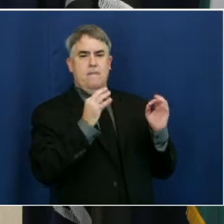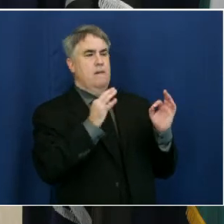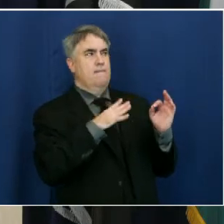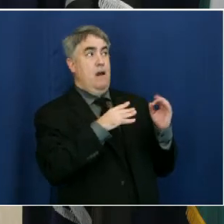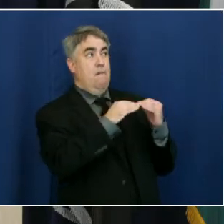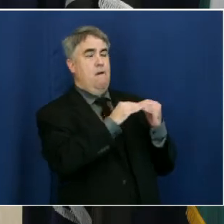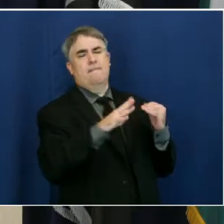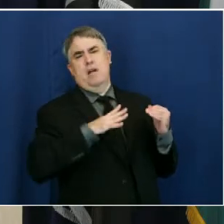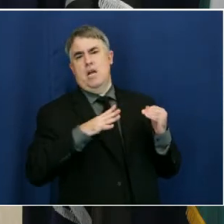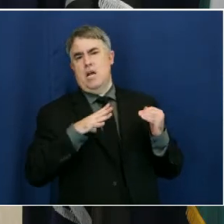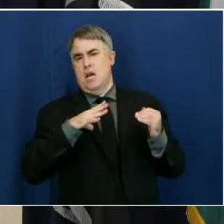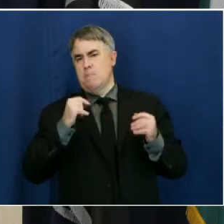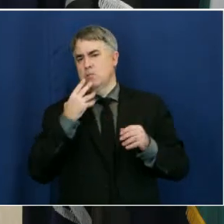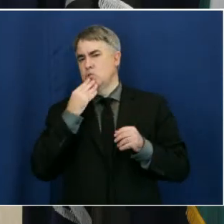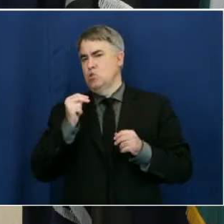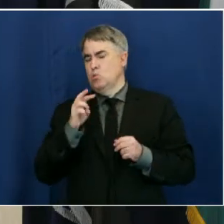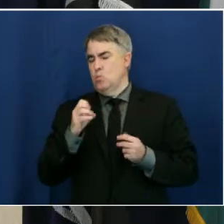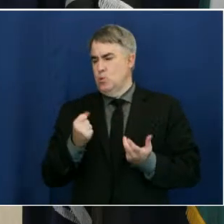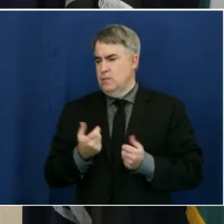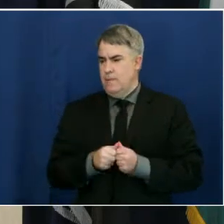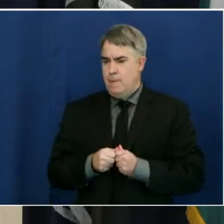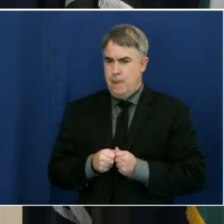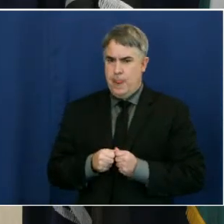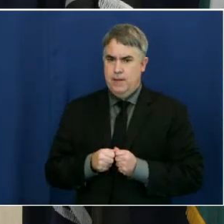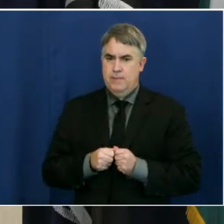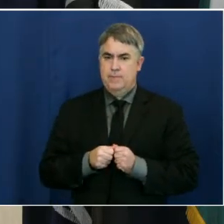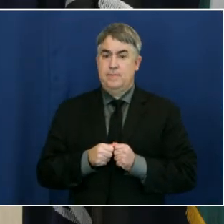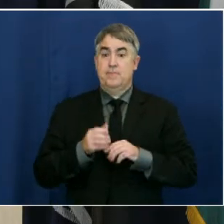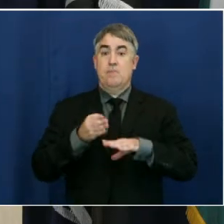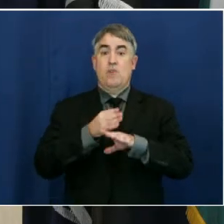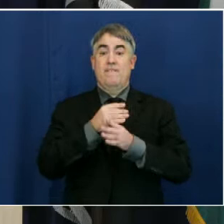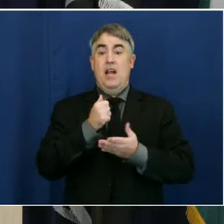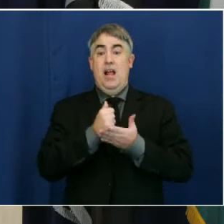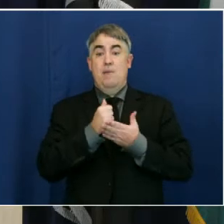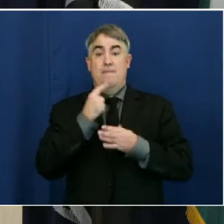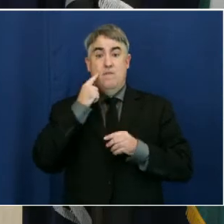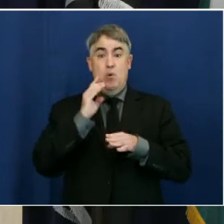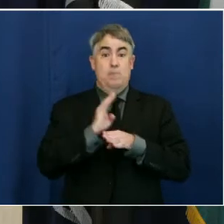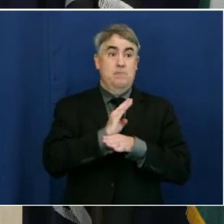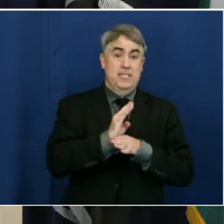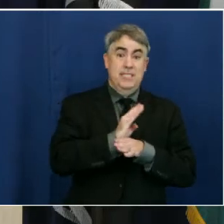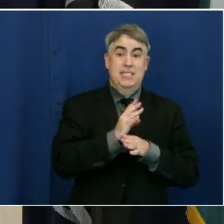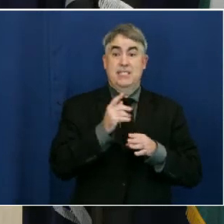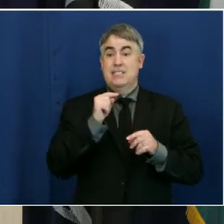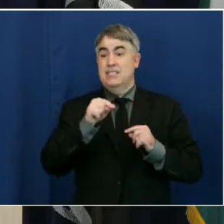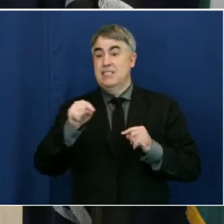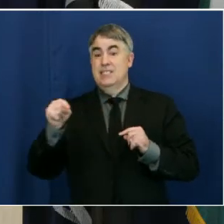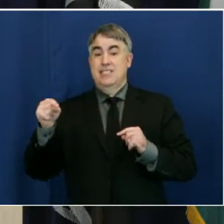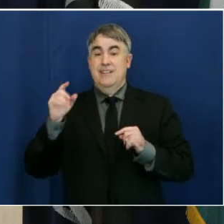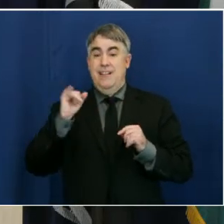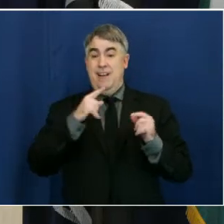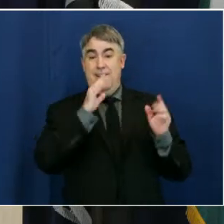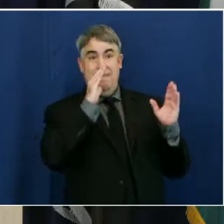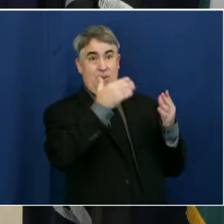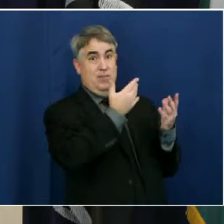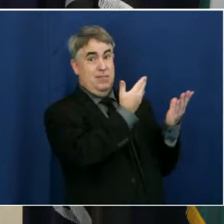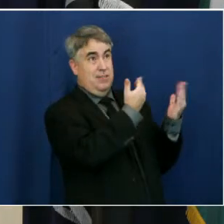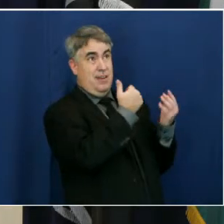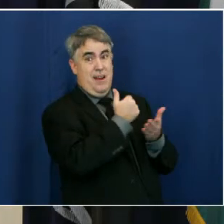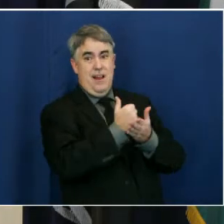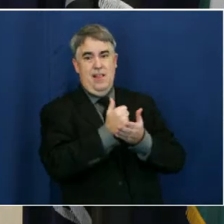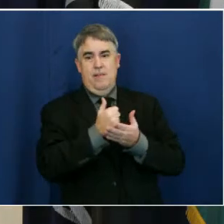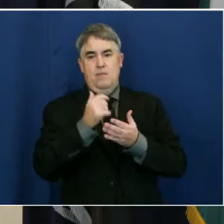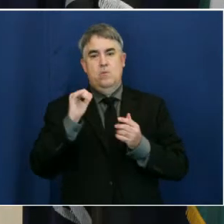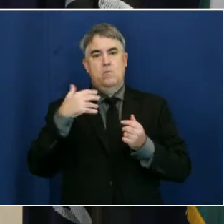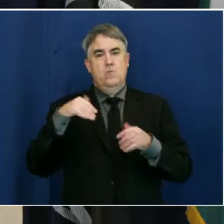assist those individuals and businesses that have been impacted due to COVID. I think that the more resources there are